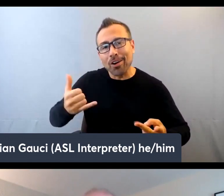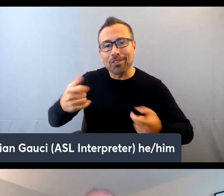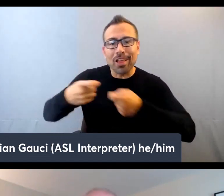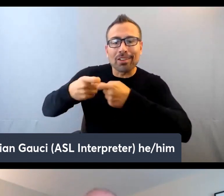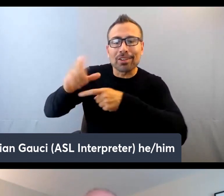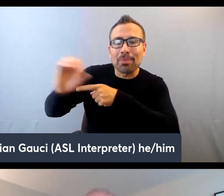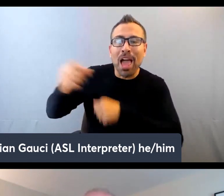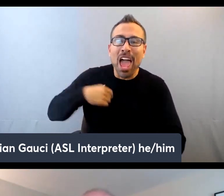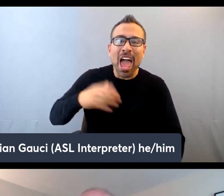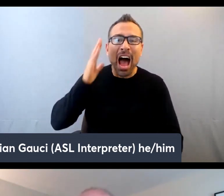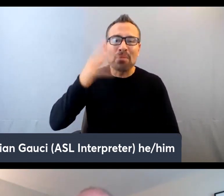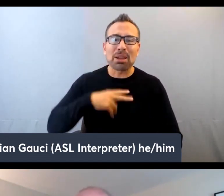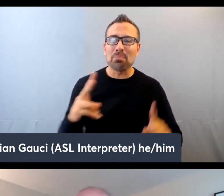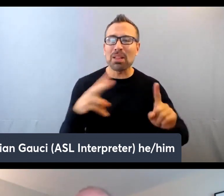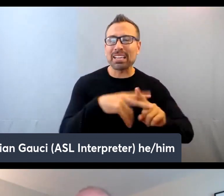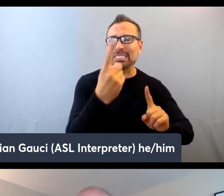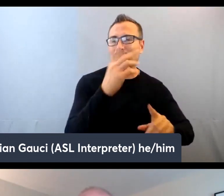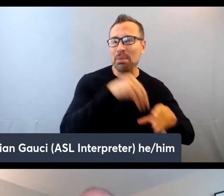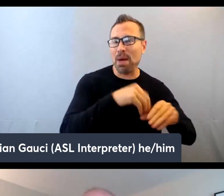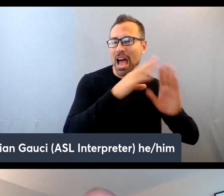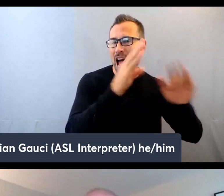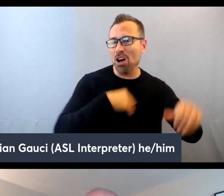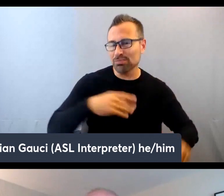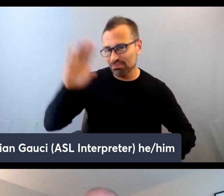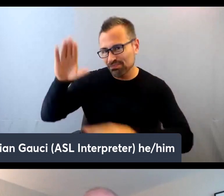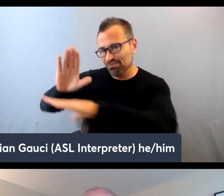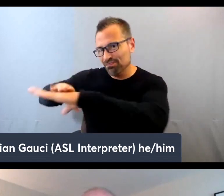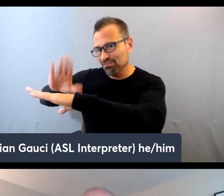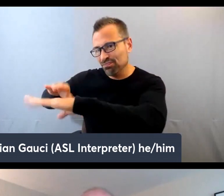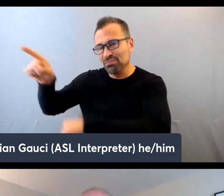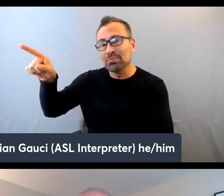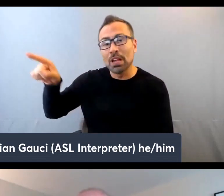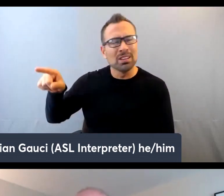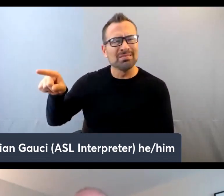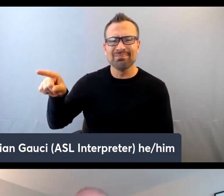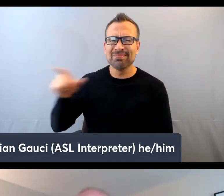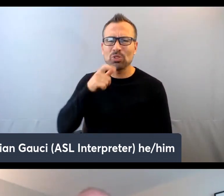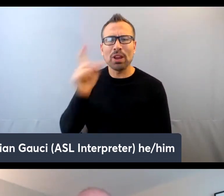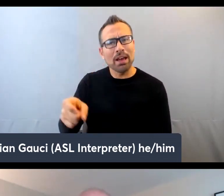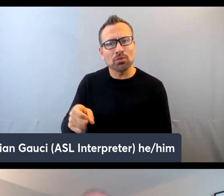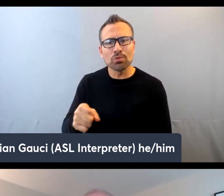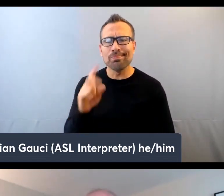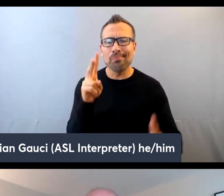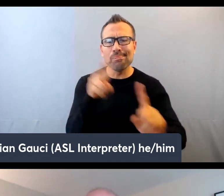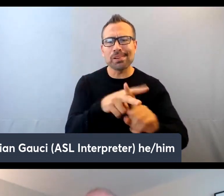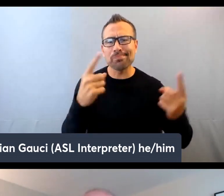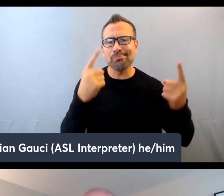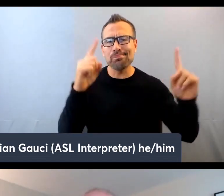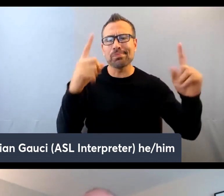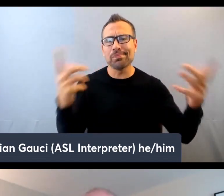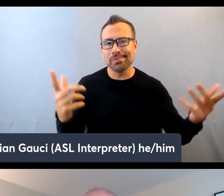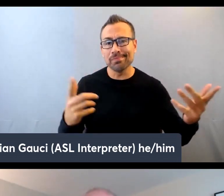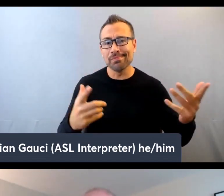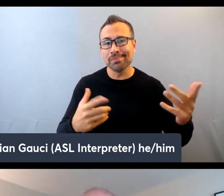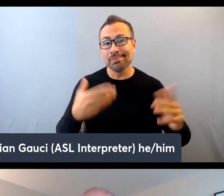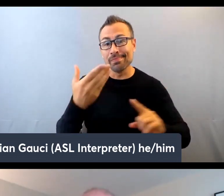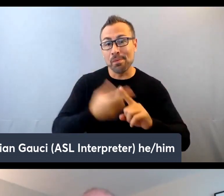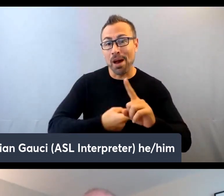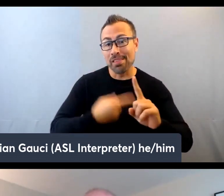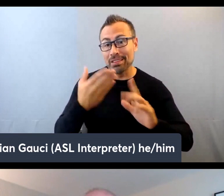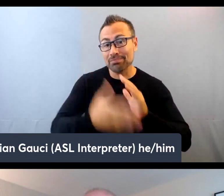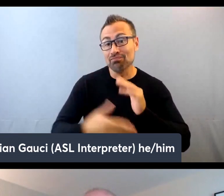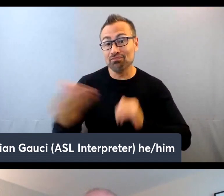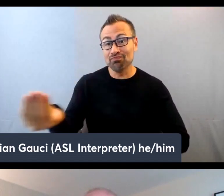pump or something, right? I just plug it in, turn it on, and it works. And at the end of the month, I get a bill. And so that's really sort of